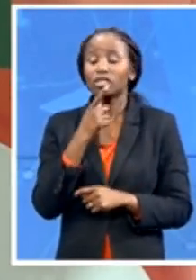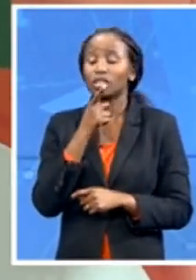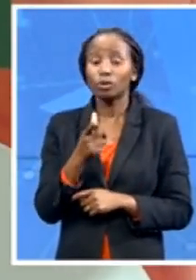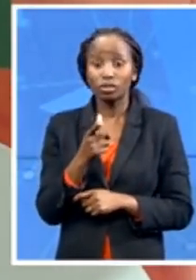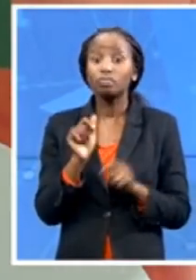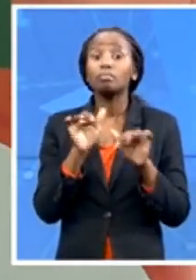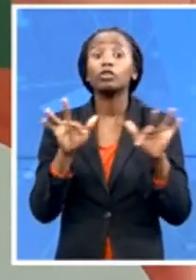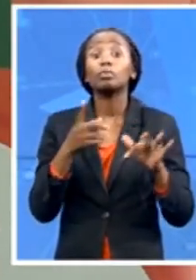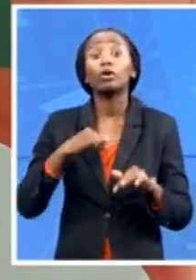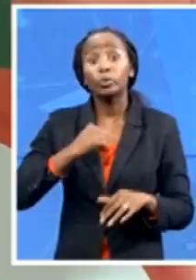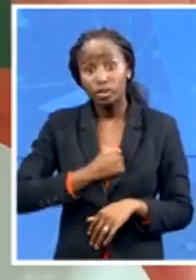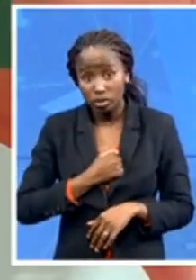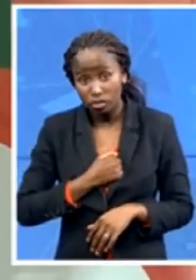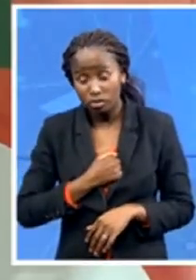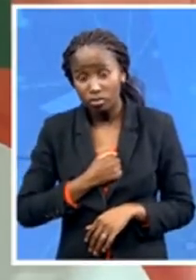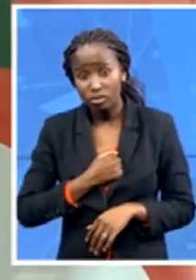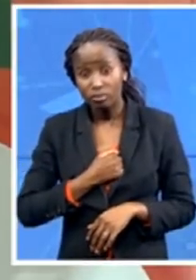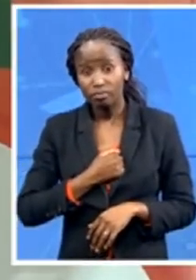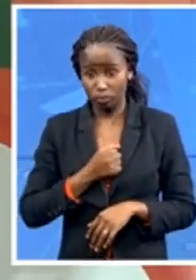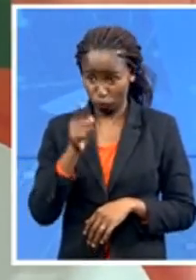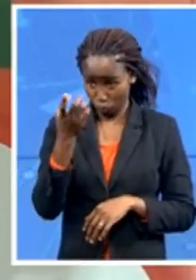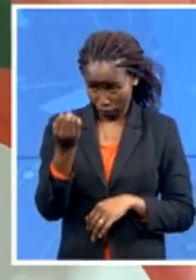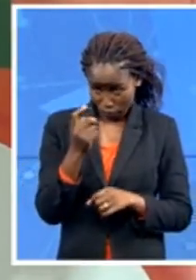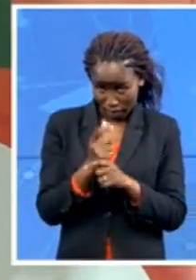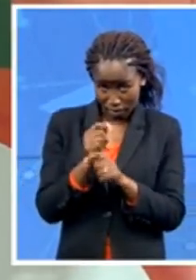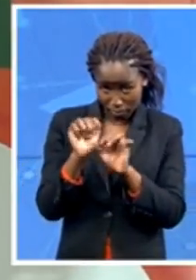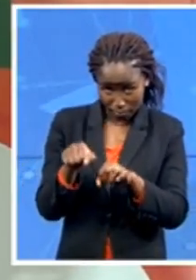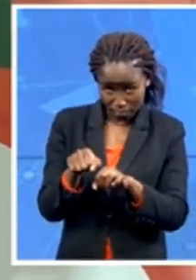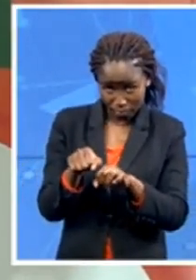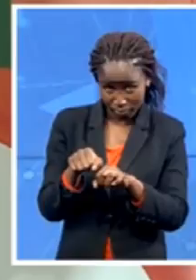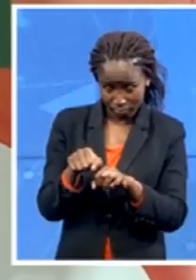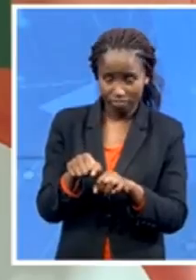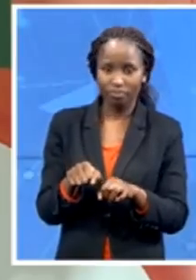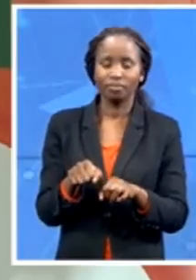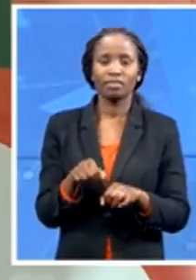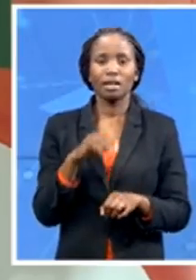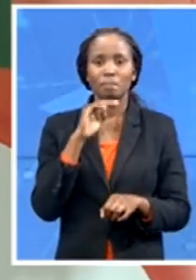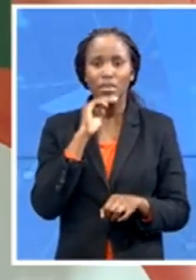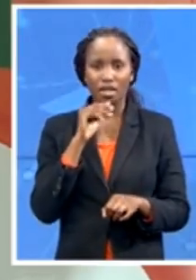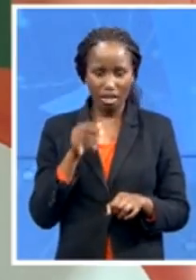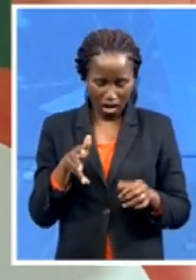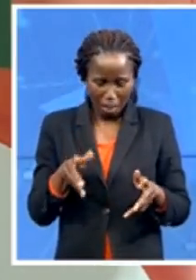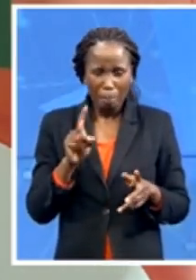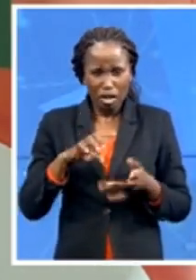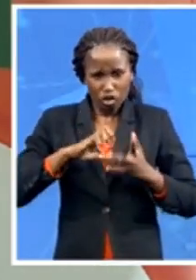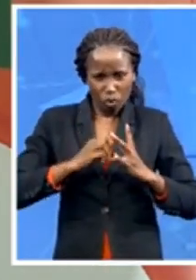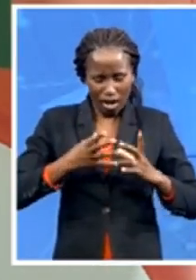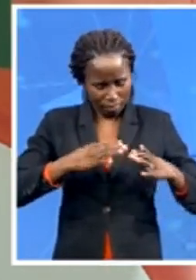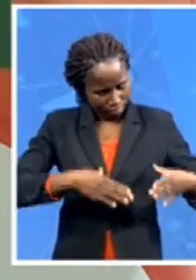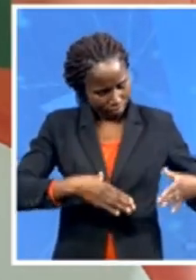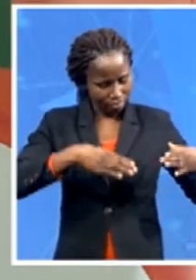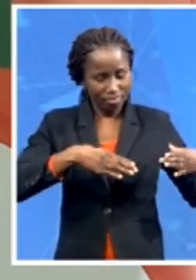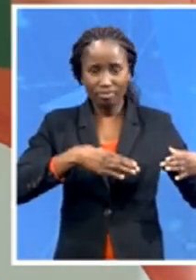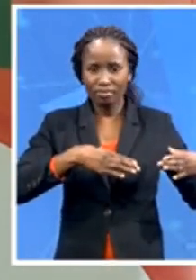uni iteksi yako ni apa nga uzama kube koni konde inapa teksi ni mbabandu baacha baku wazukalela